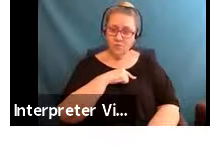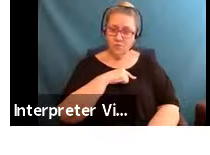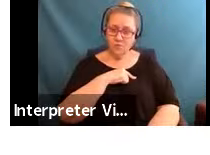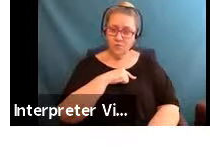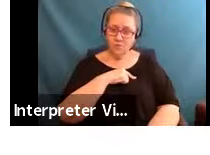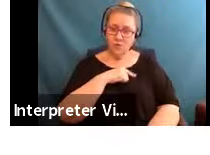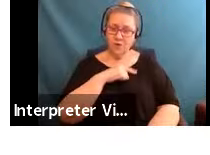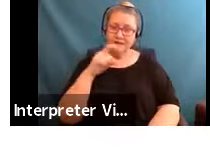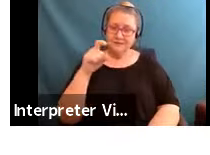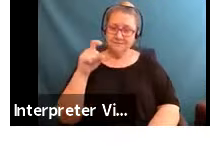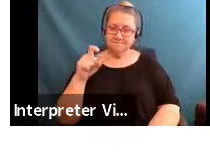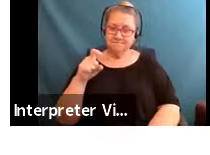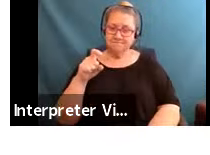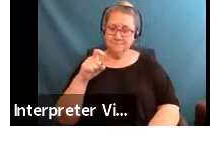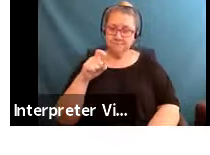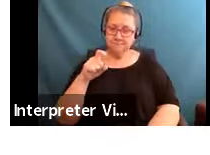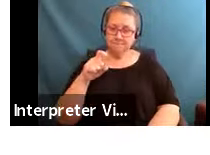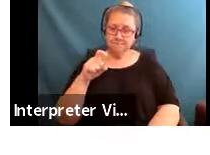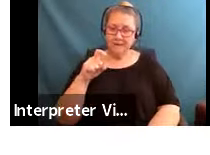look at